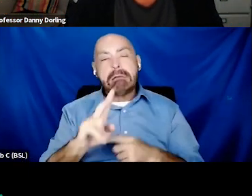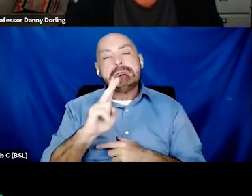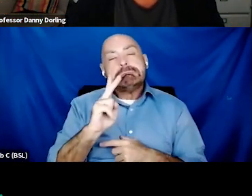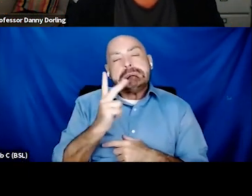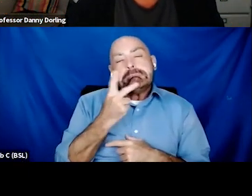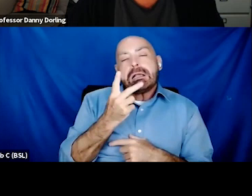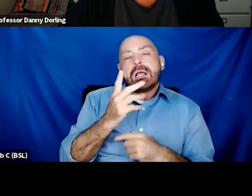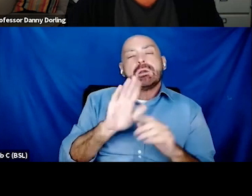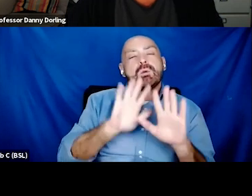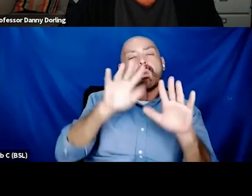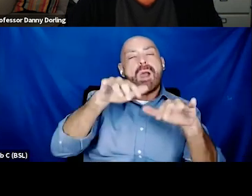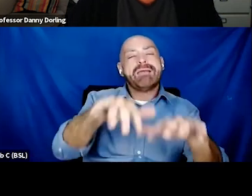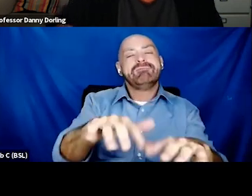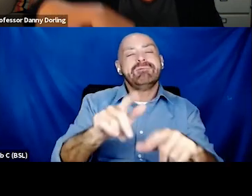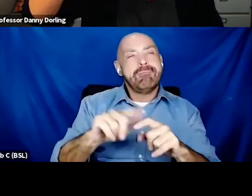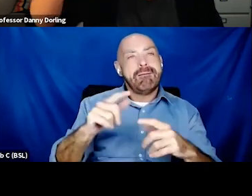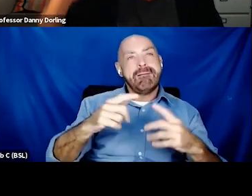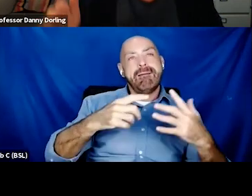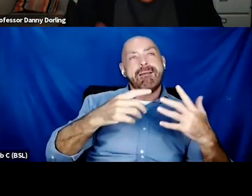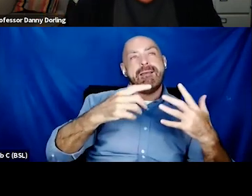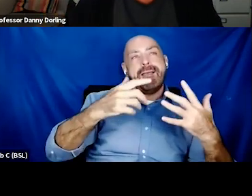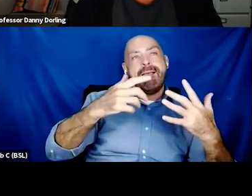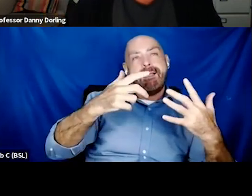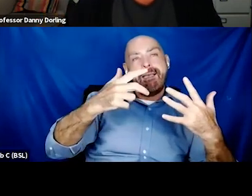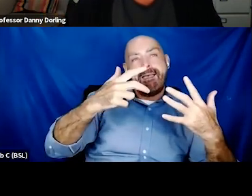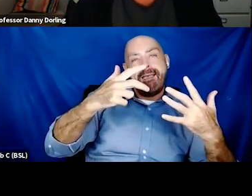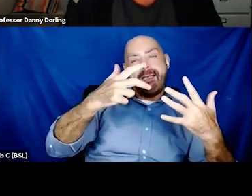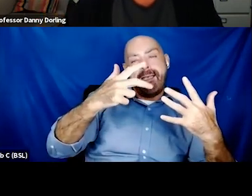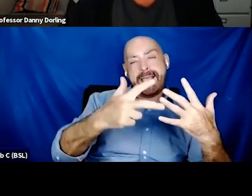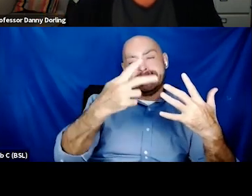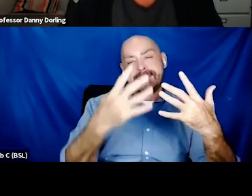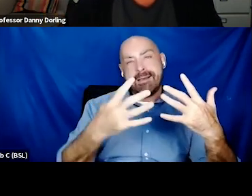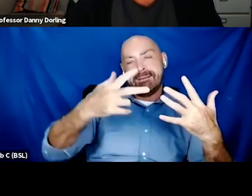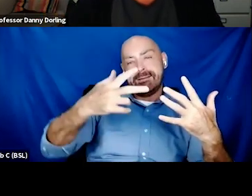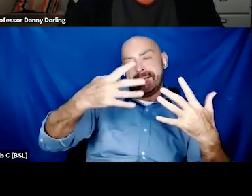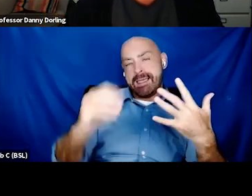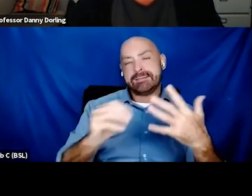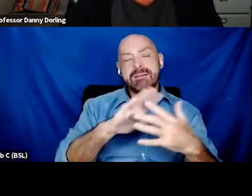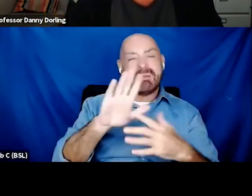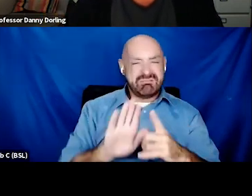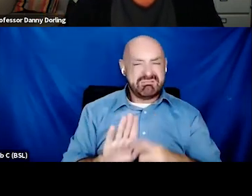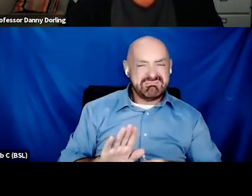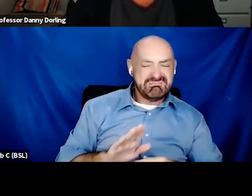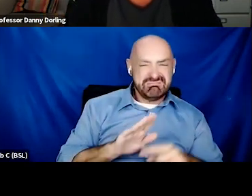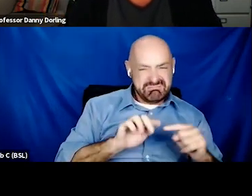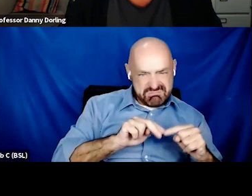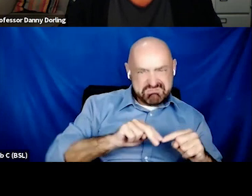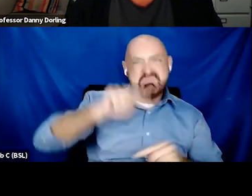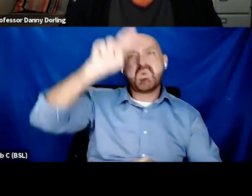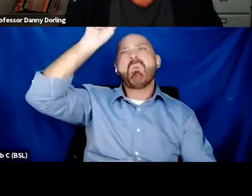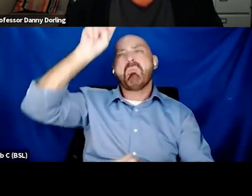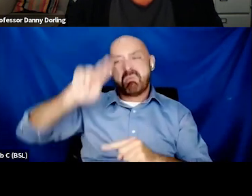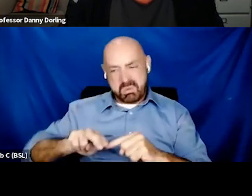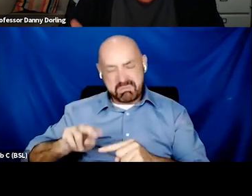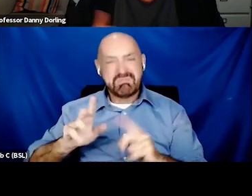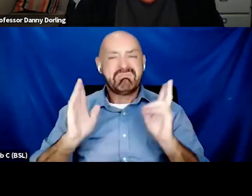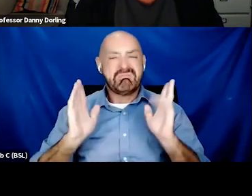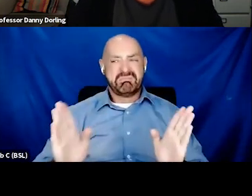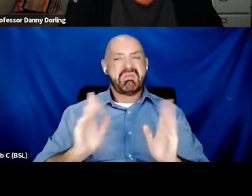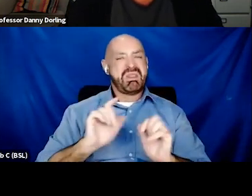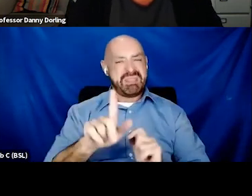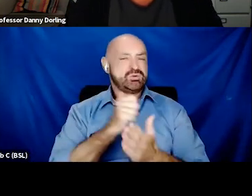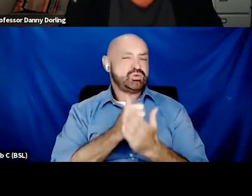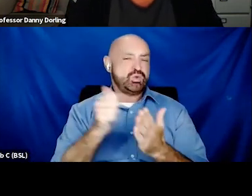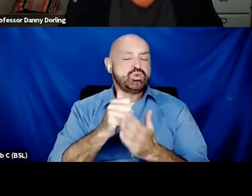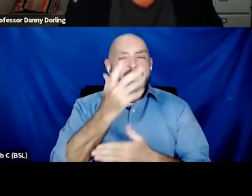as it did in 1918-1919, but it's up and down fast before you know it. During the previous worst pandemic,